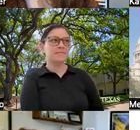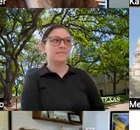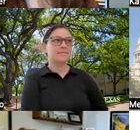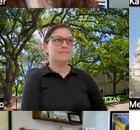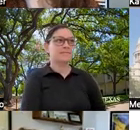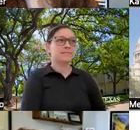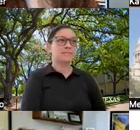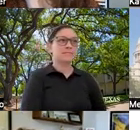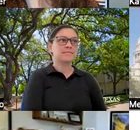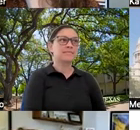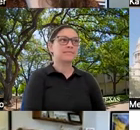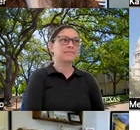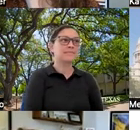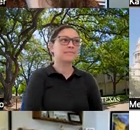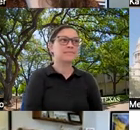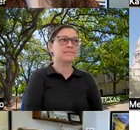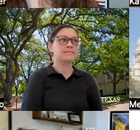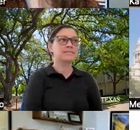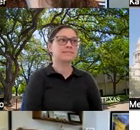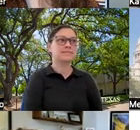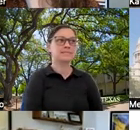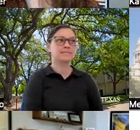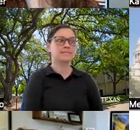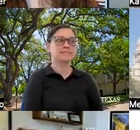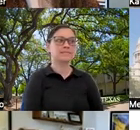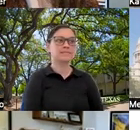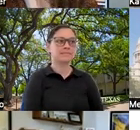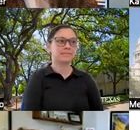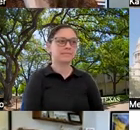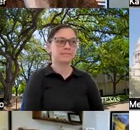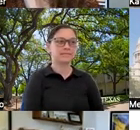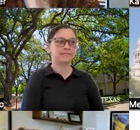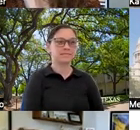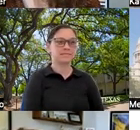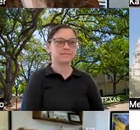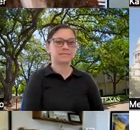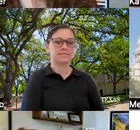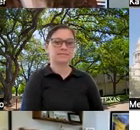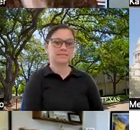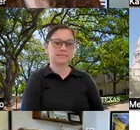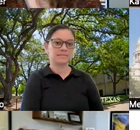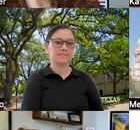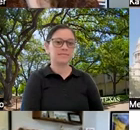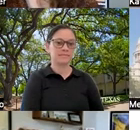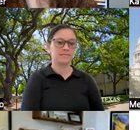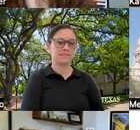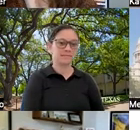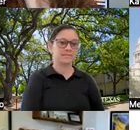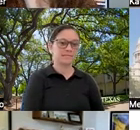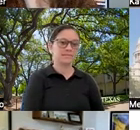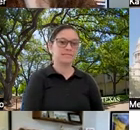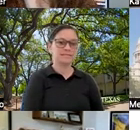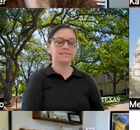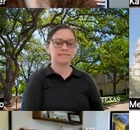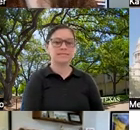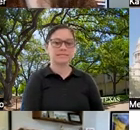some ideas. Again, strategic planning is a delicate balance, a delicate dance between being accountable and being creative,